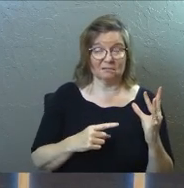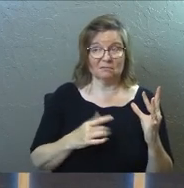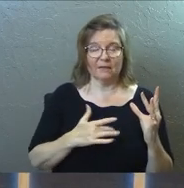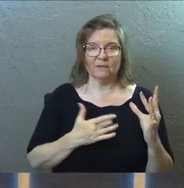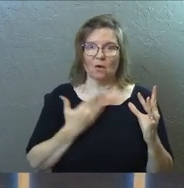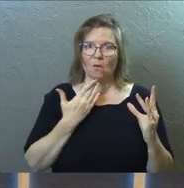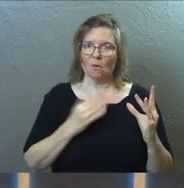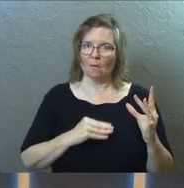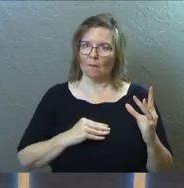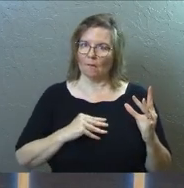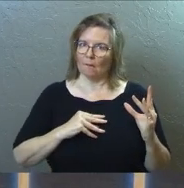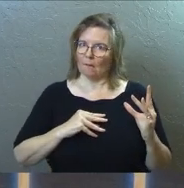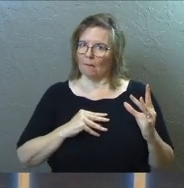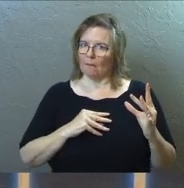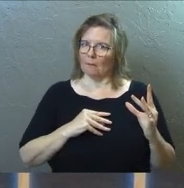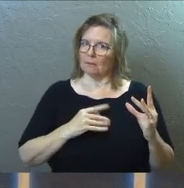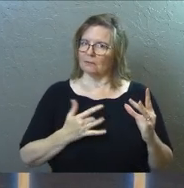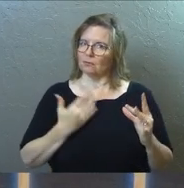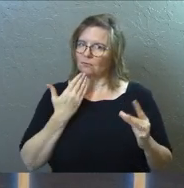it felt good.